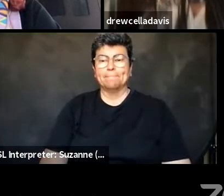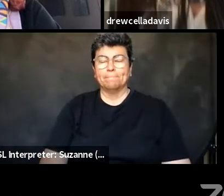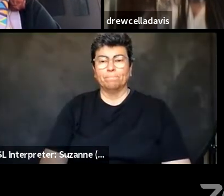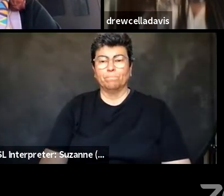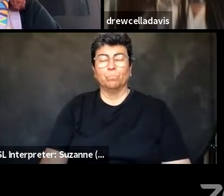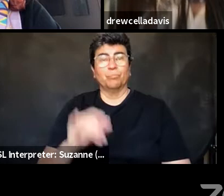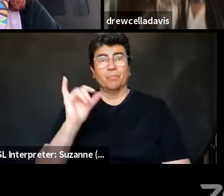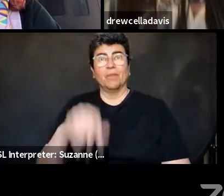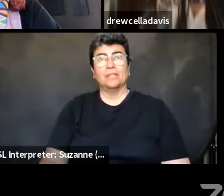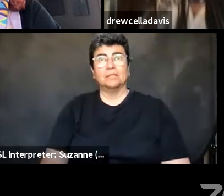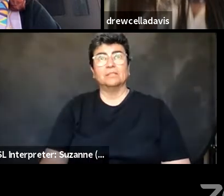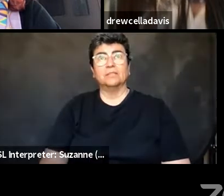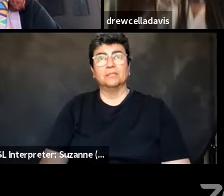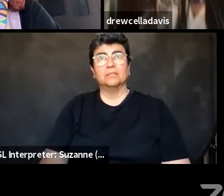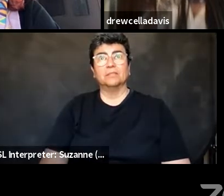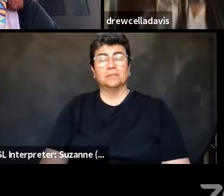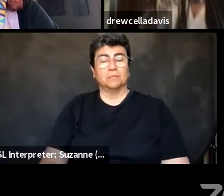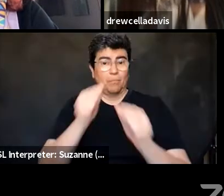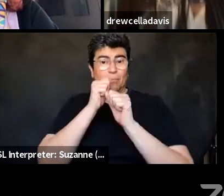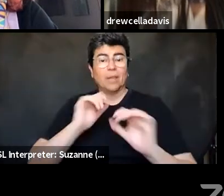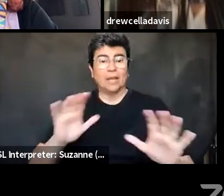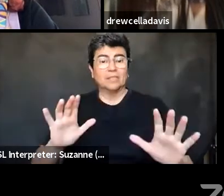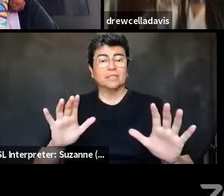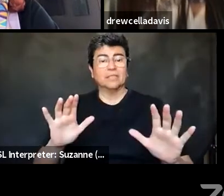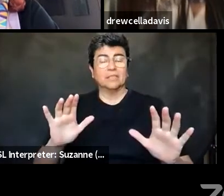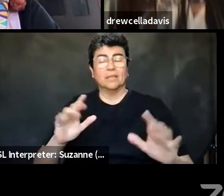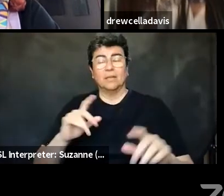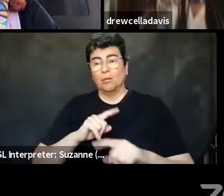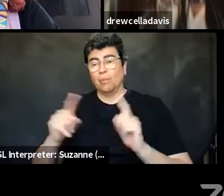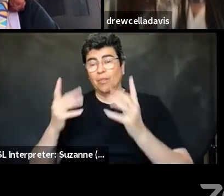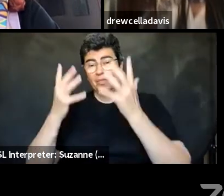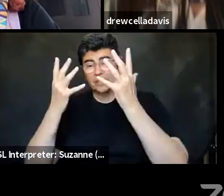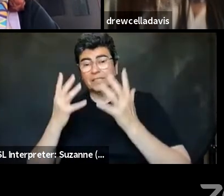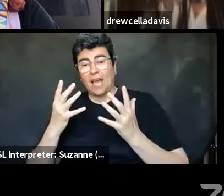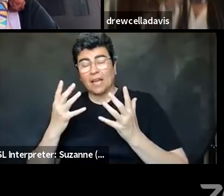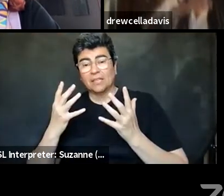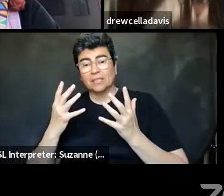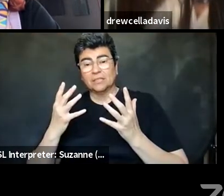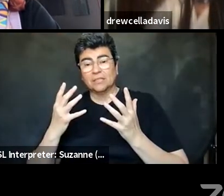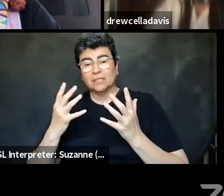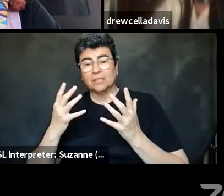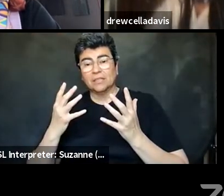That's the blessing. The sadness is